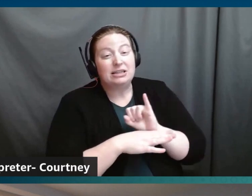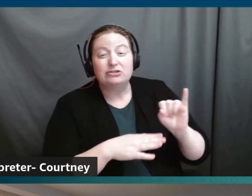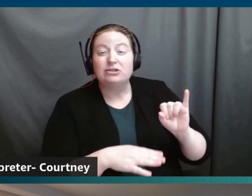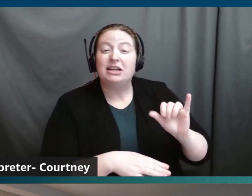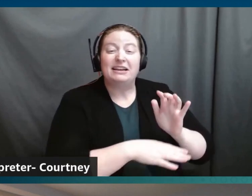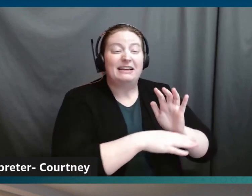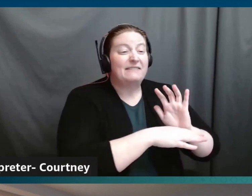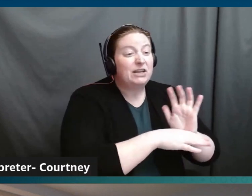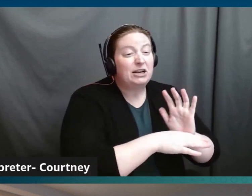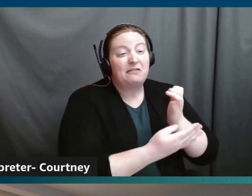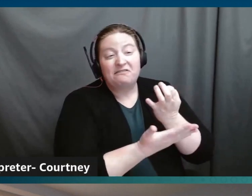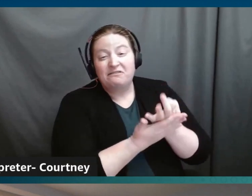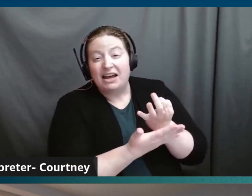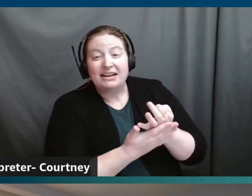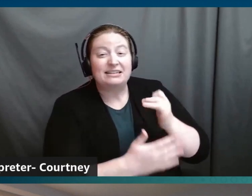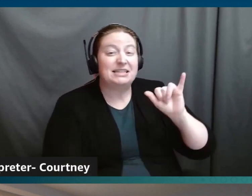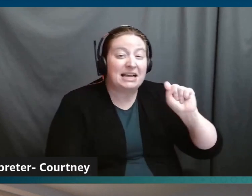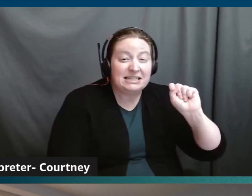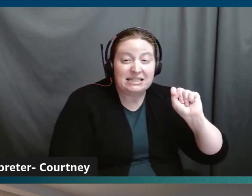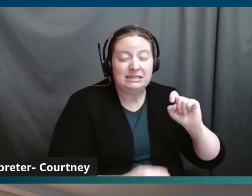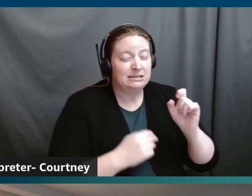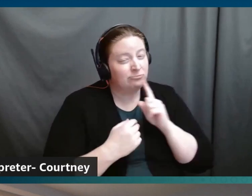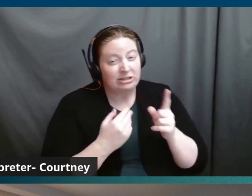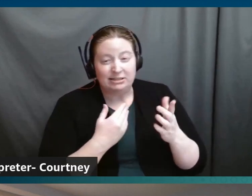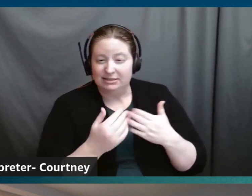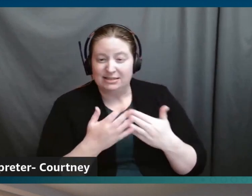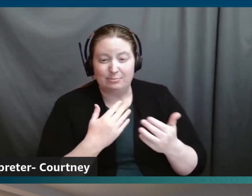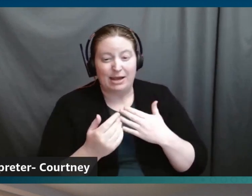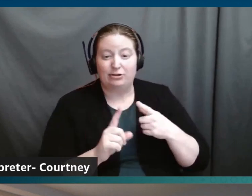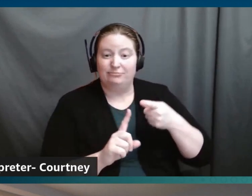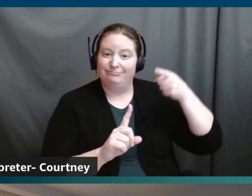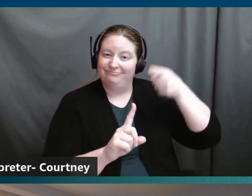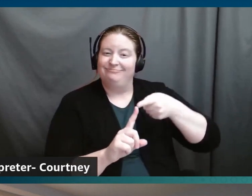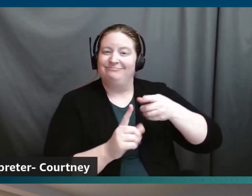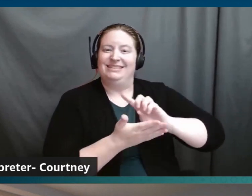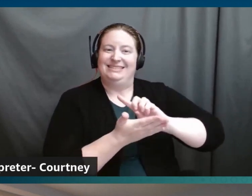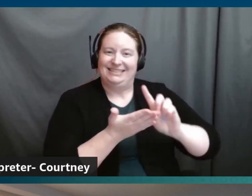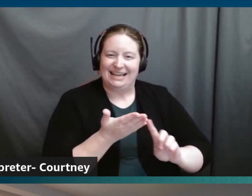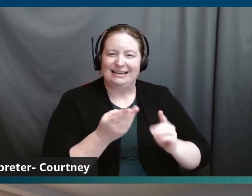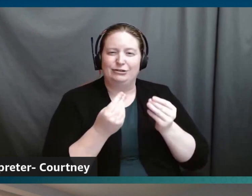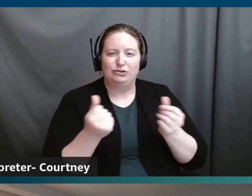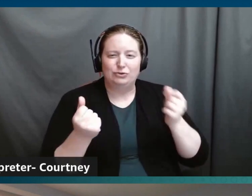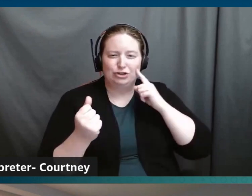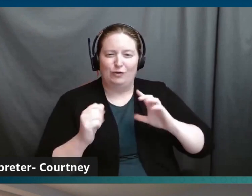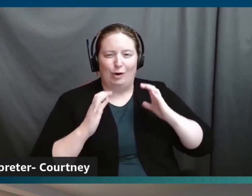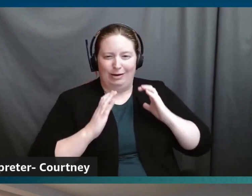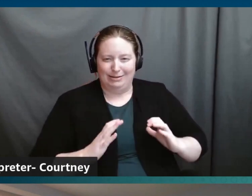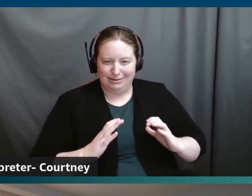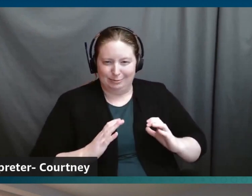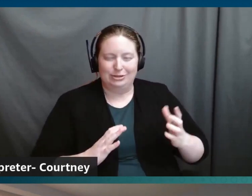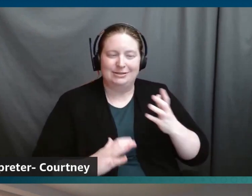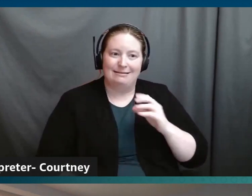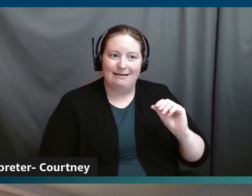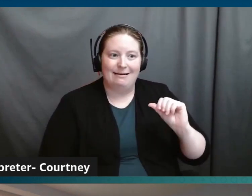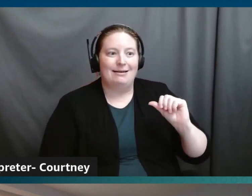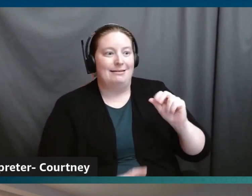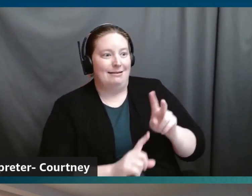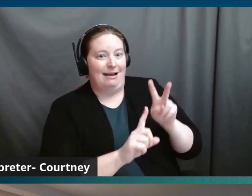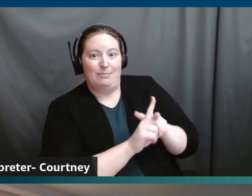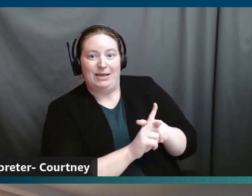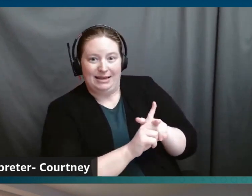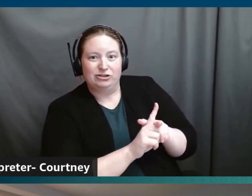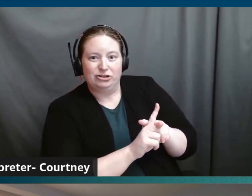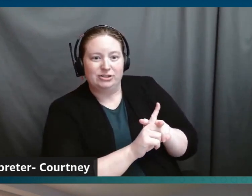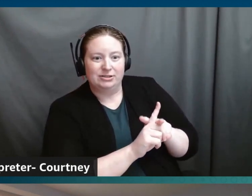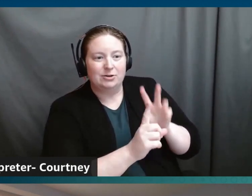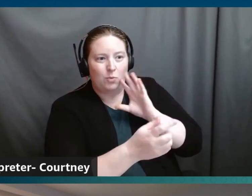doesn't really matter. It's more about designing the solutions for the customers and applications that will support